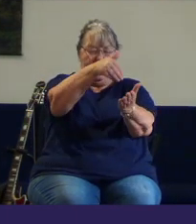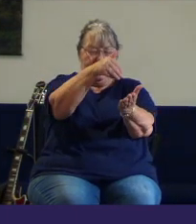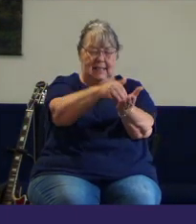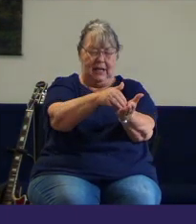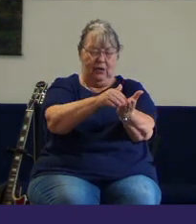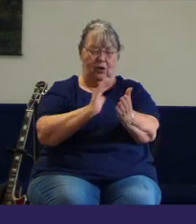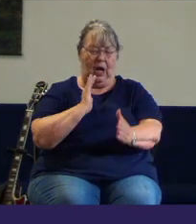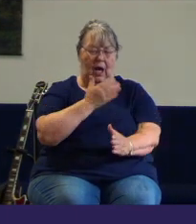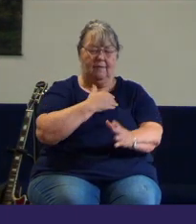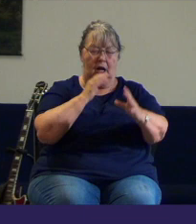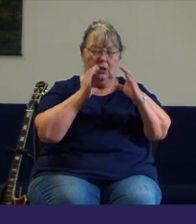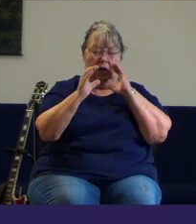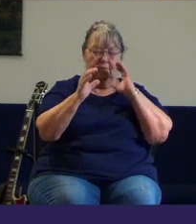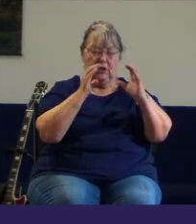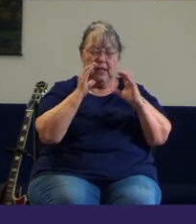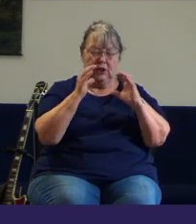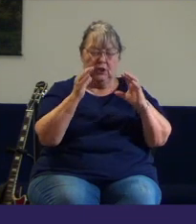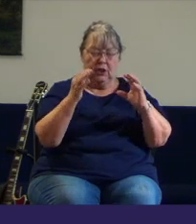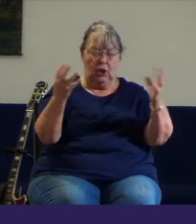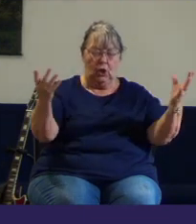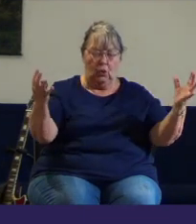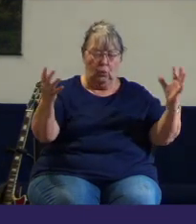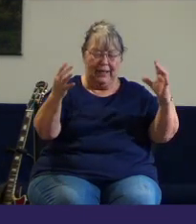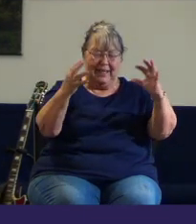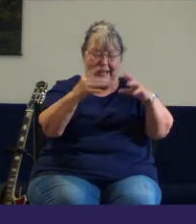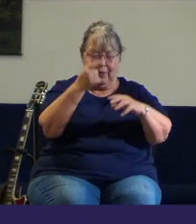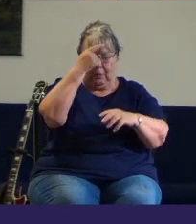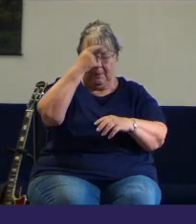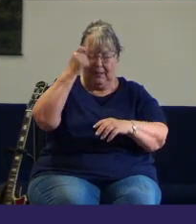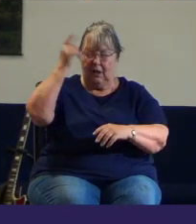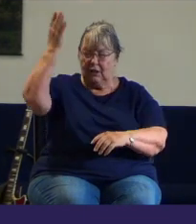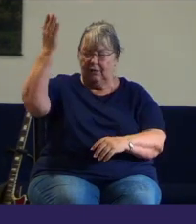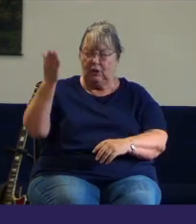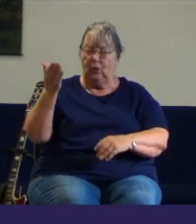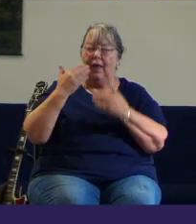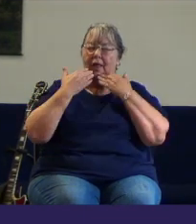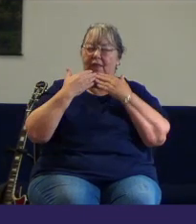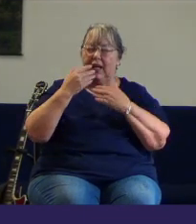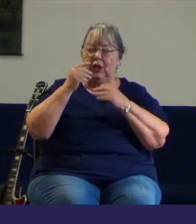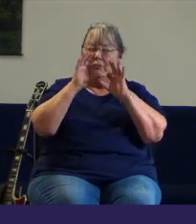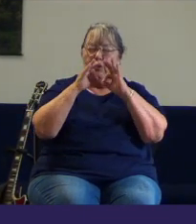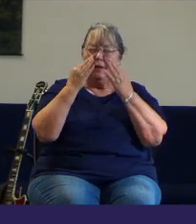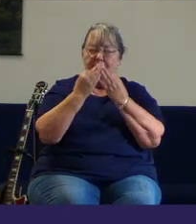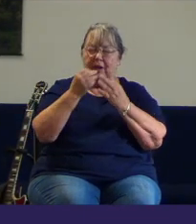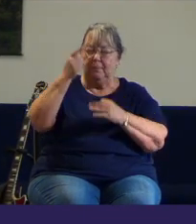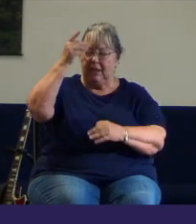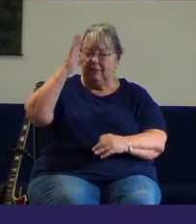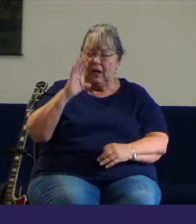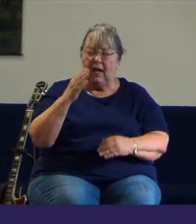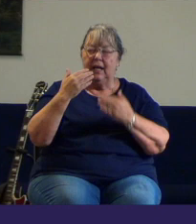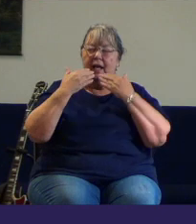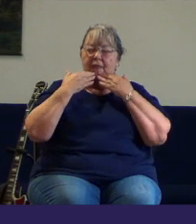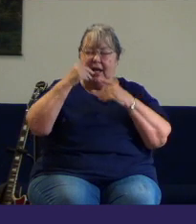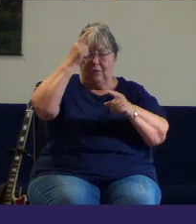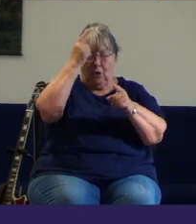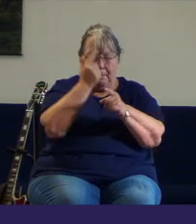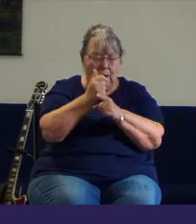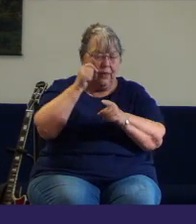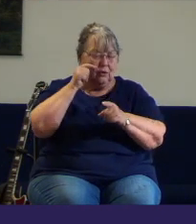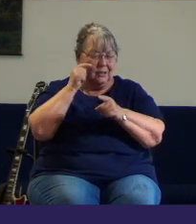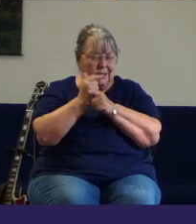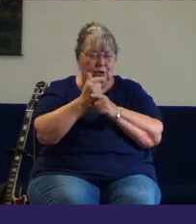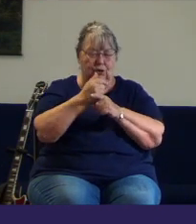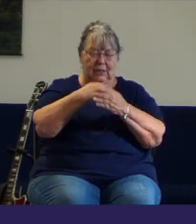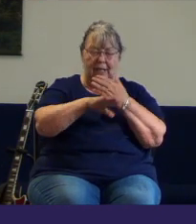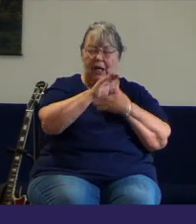our conversations. We gather because of You. Thank You for the family of God. Thank You for brothers and sisters in Christ. Thank You for those You